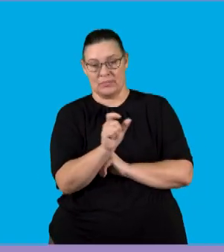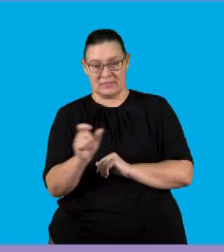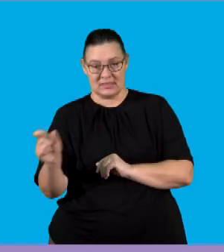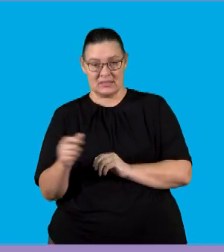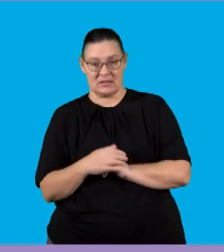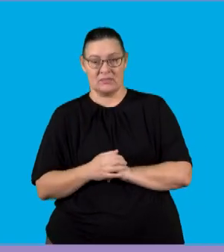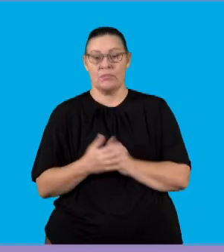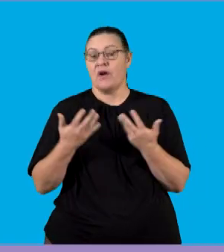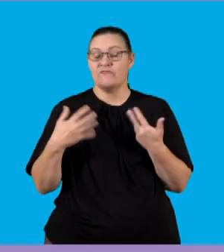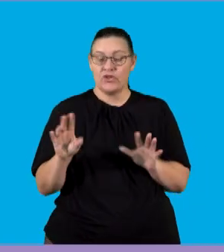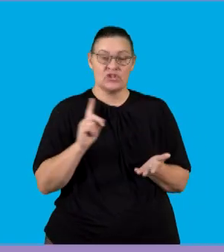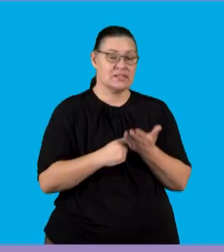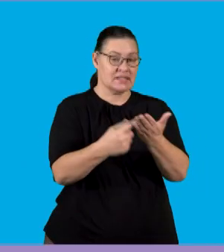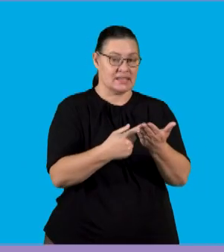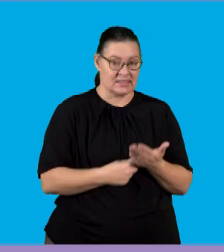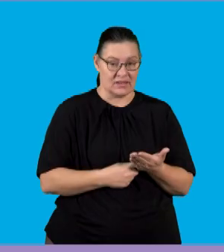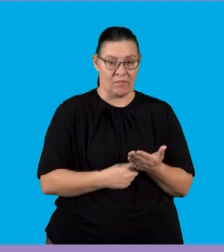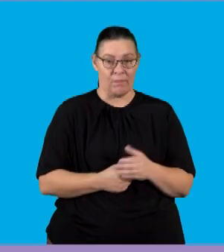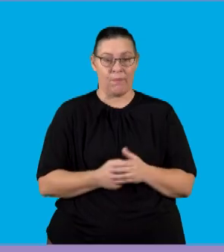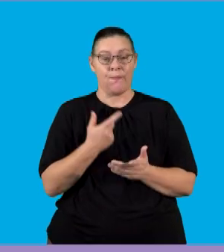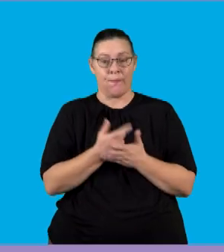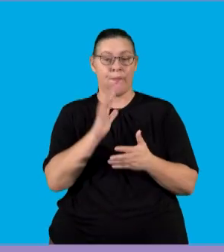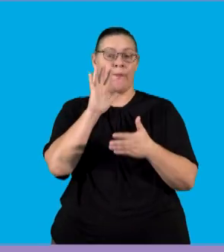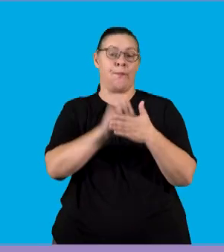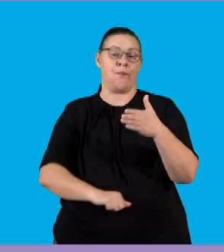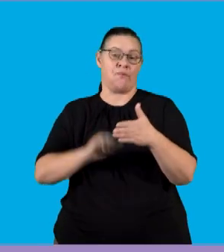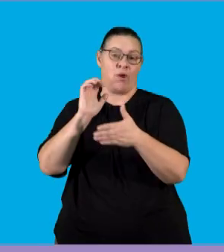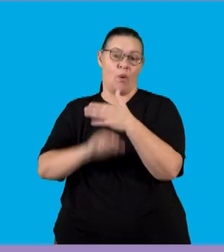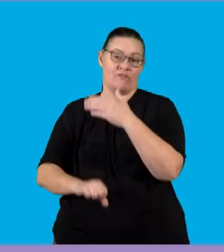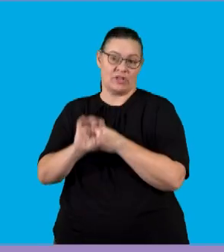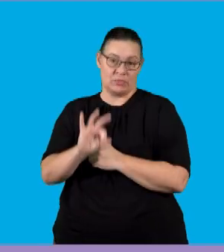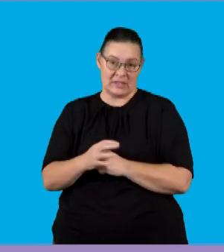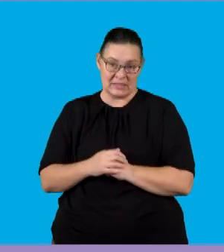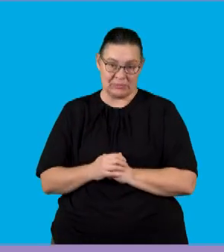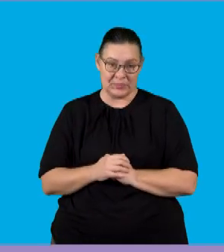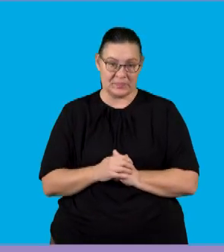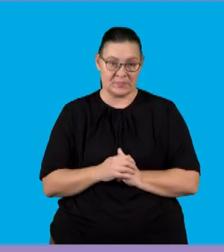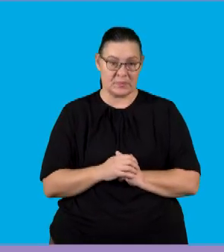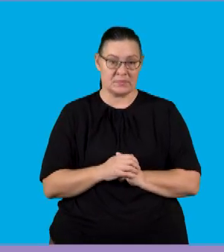terms. And as we've already discussed it, we are subtracting 3.